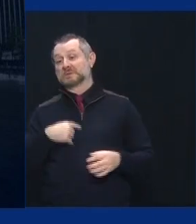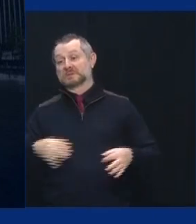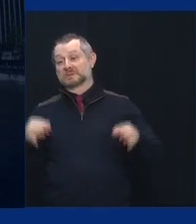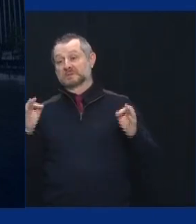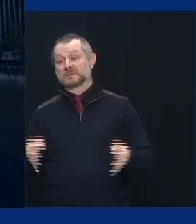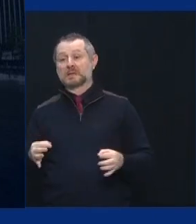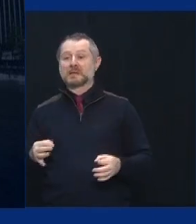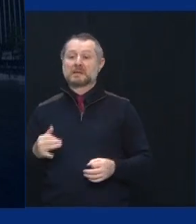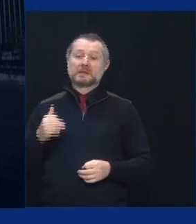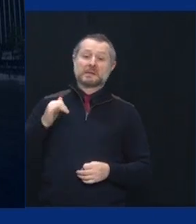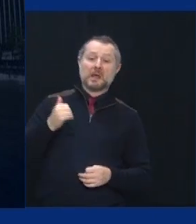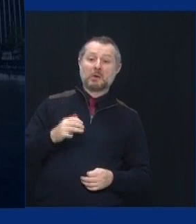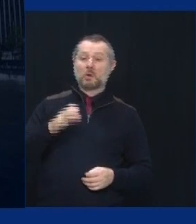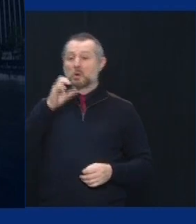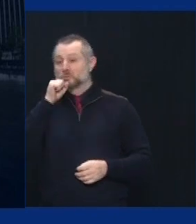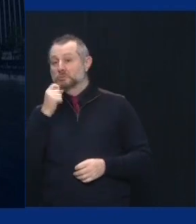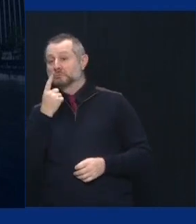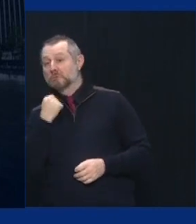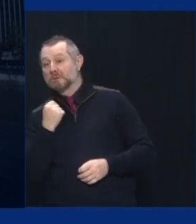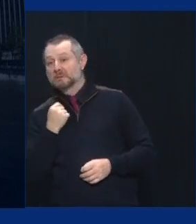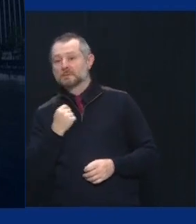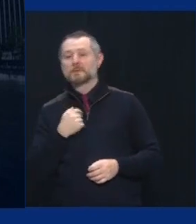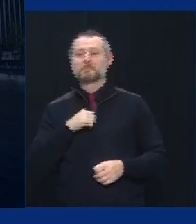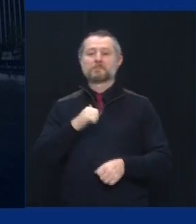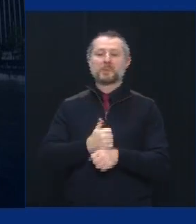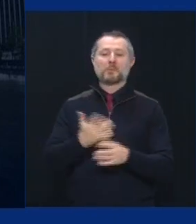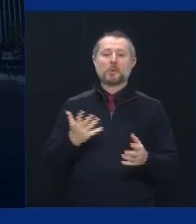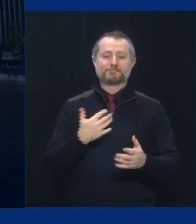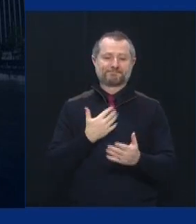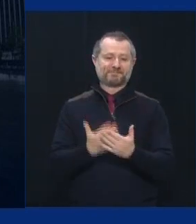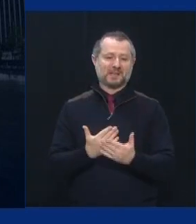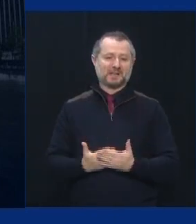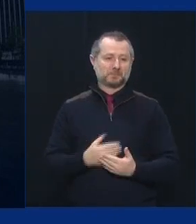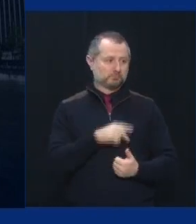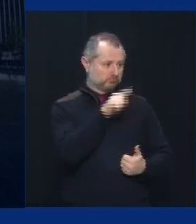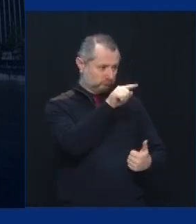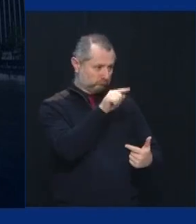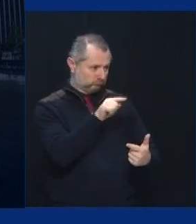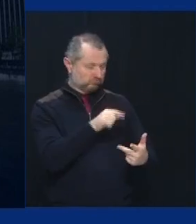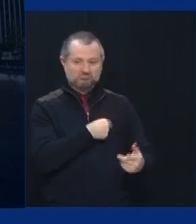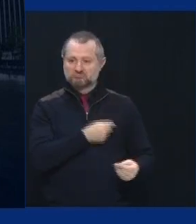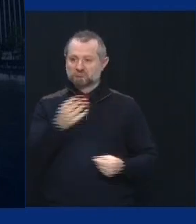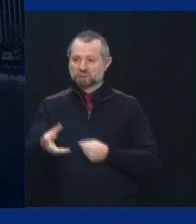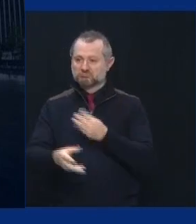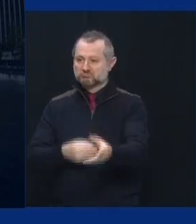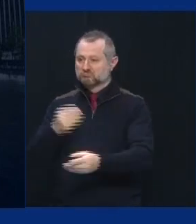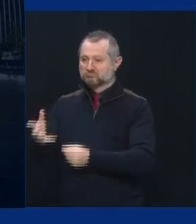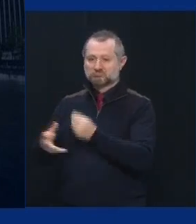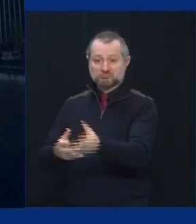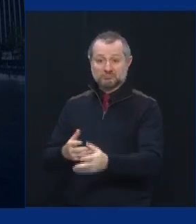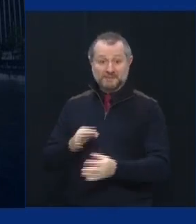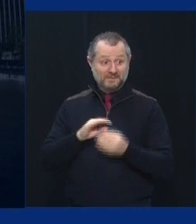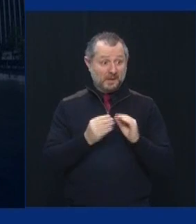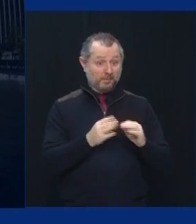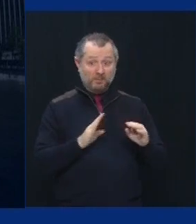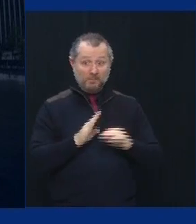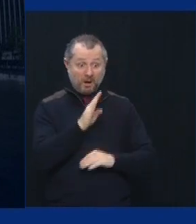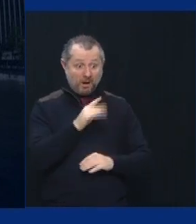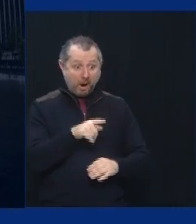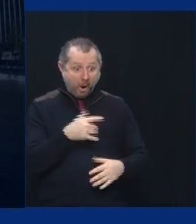is saying is, in your community, you have a problem. It's not somewhere